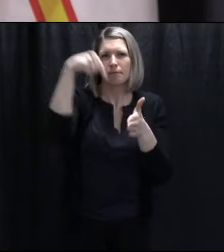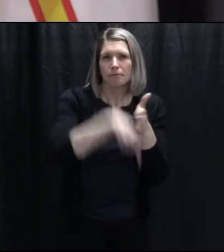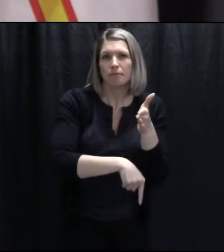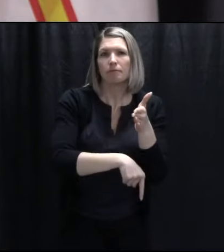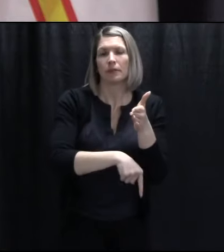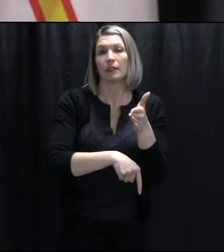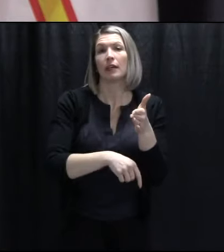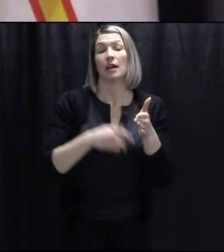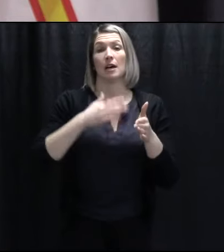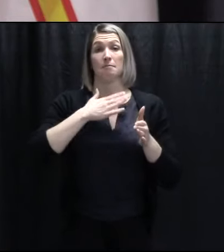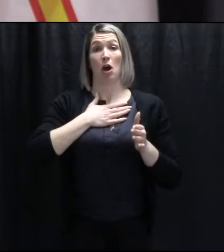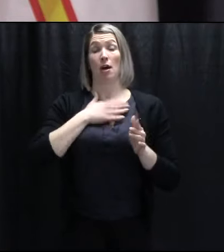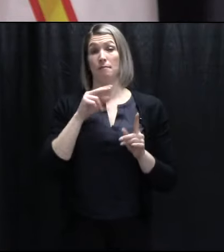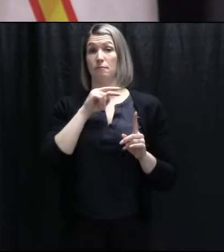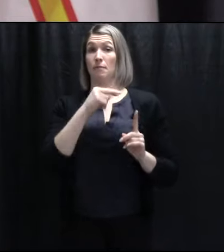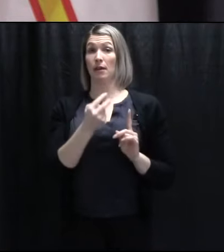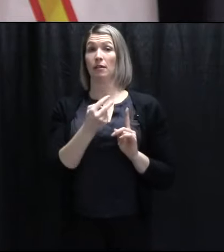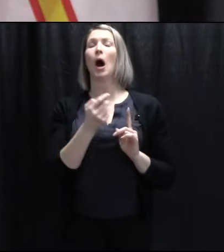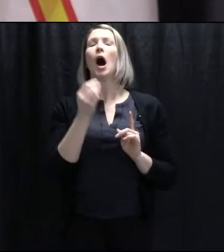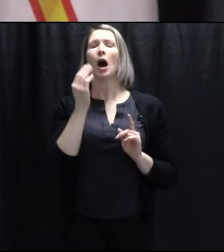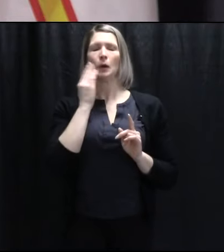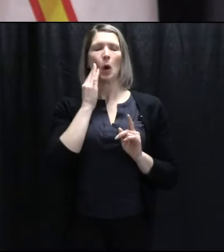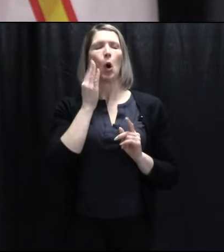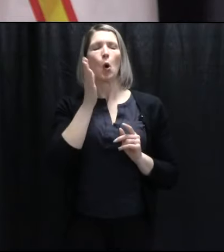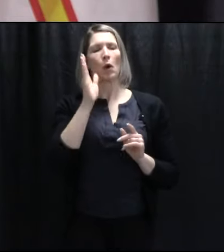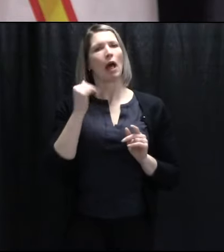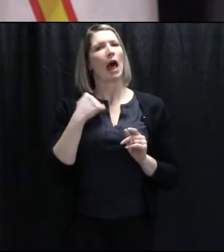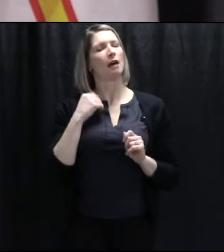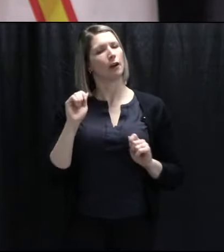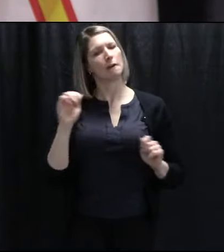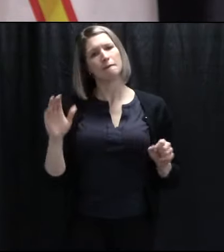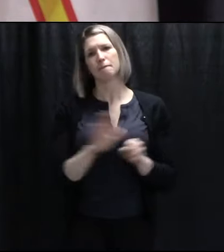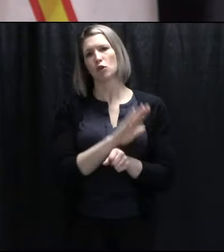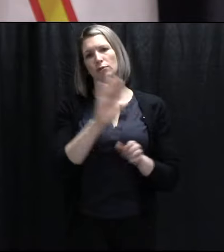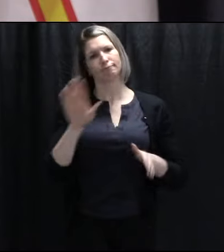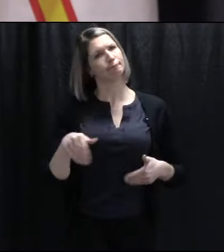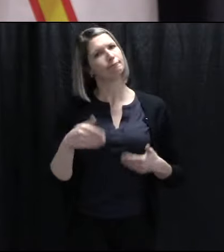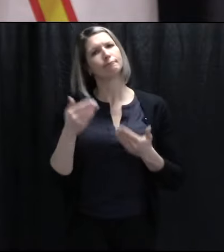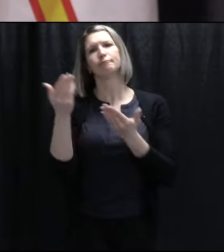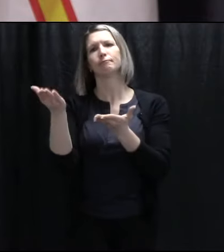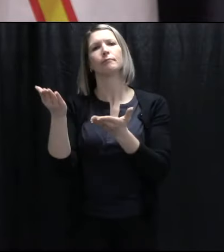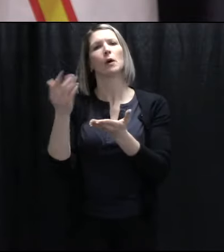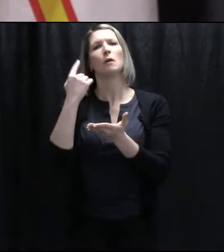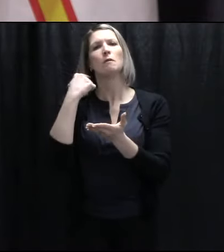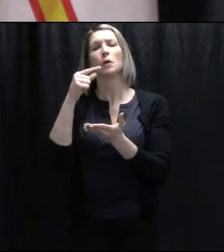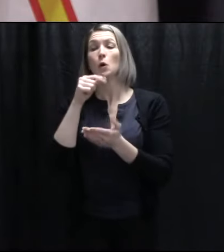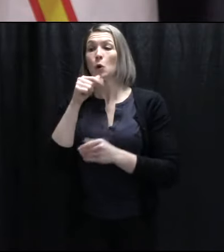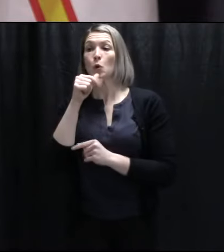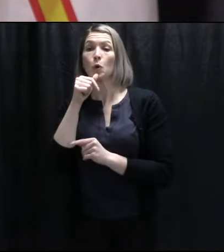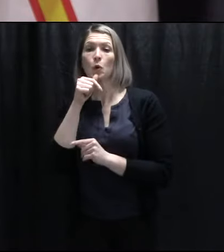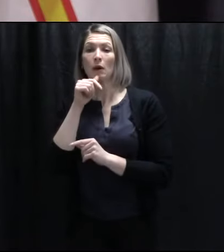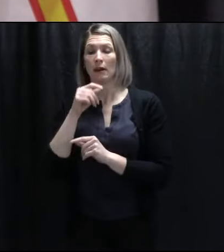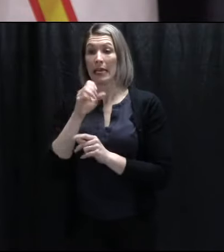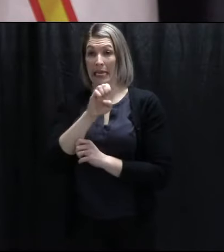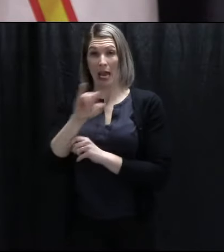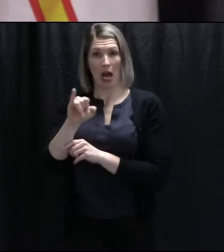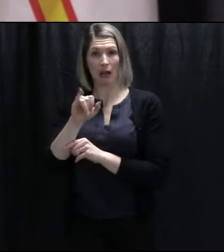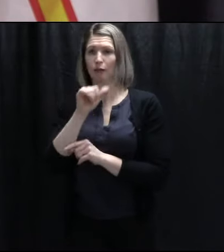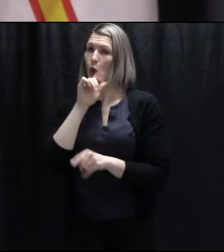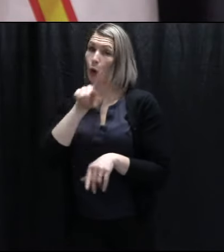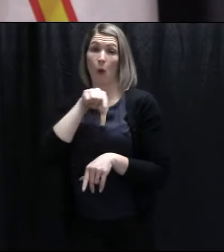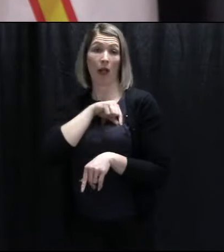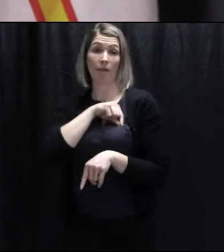understanding, there will be a suite of programs that will be available to those that do not qualify for EI but have been losing income as a